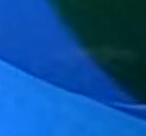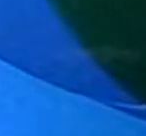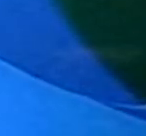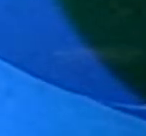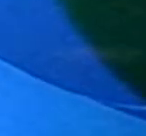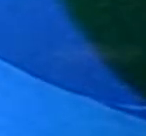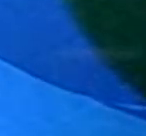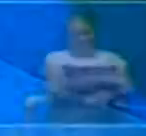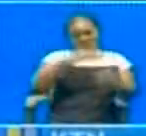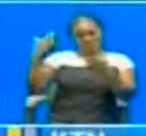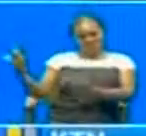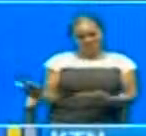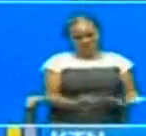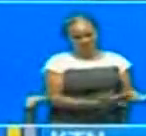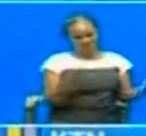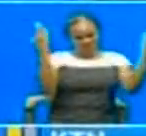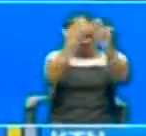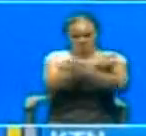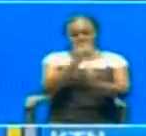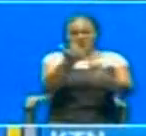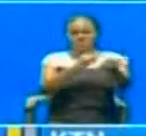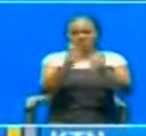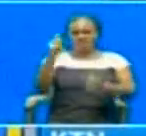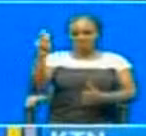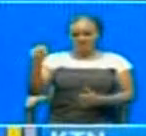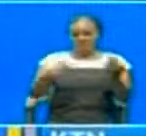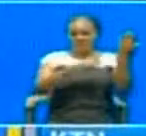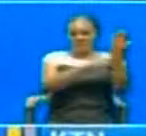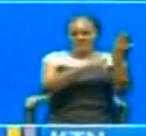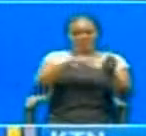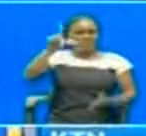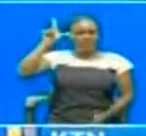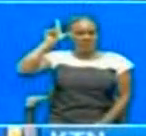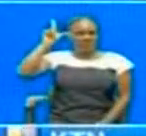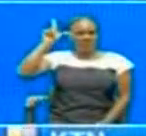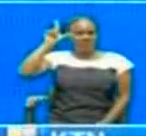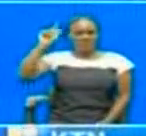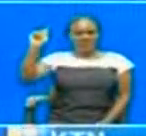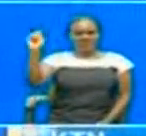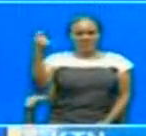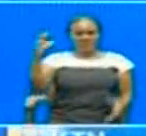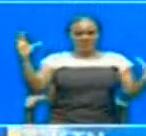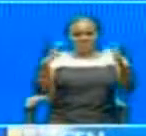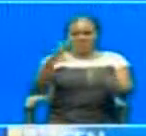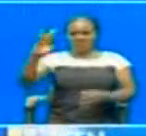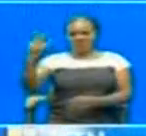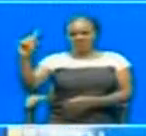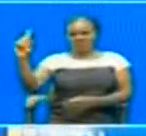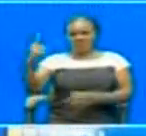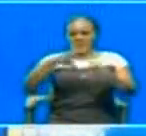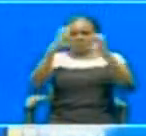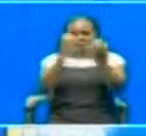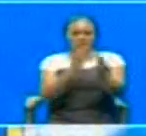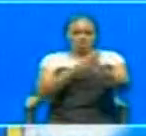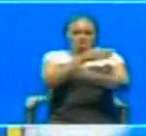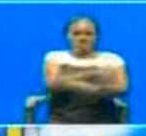A very good evening and a warm welcome to tonight's edition of KTN Sports. I'm Lynn Washira. The Kenyan team to the 41st edition of the World Cross